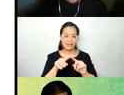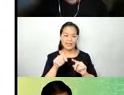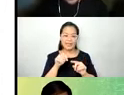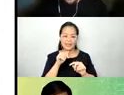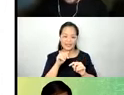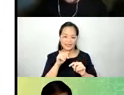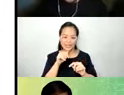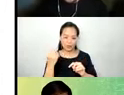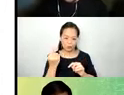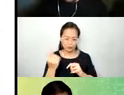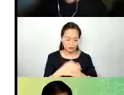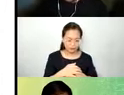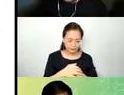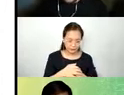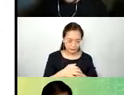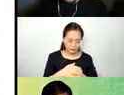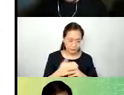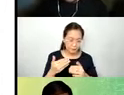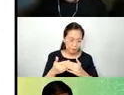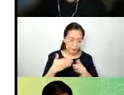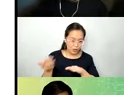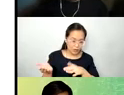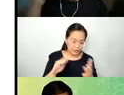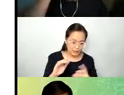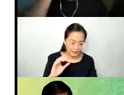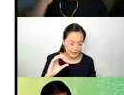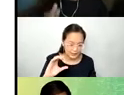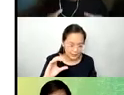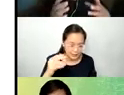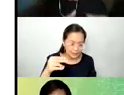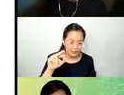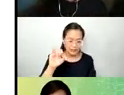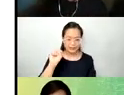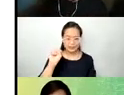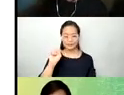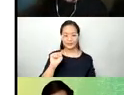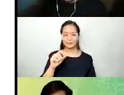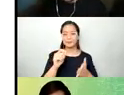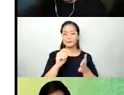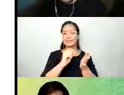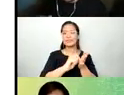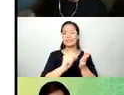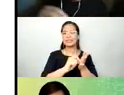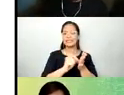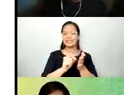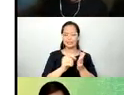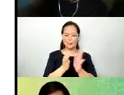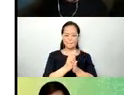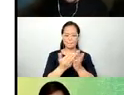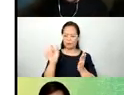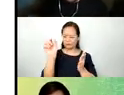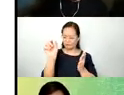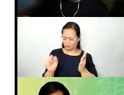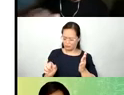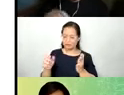Before Chris McCandles died, he wrote in the margins of a book that he left that